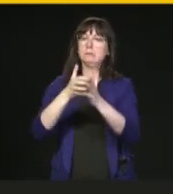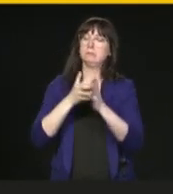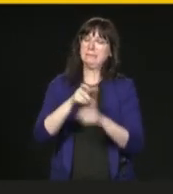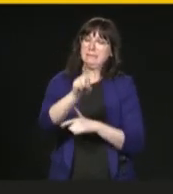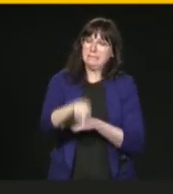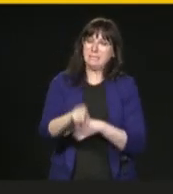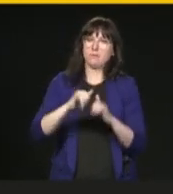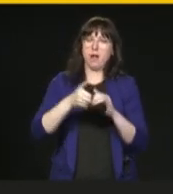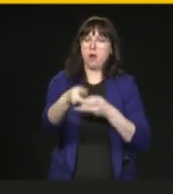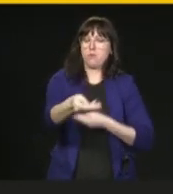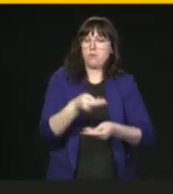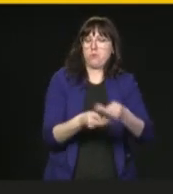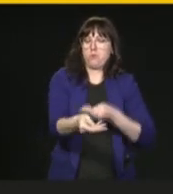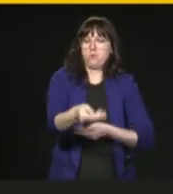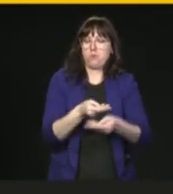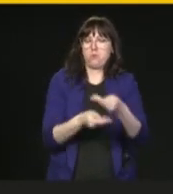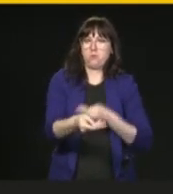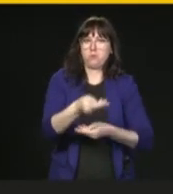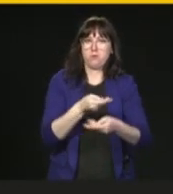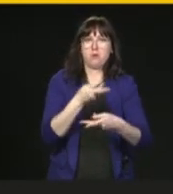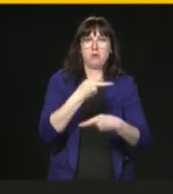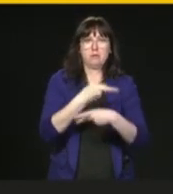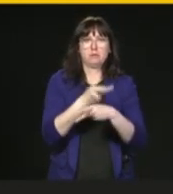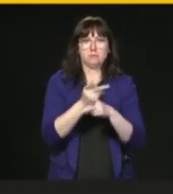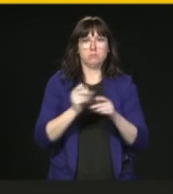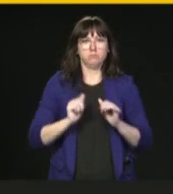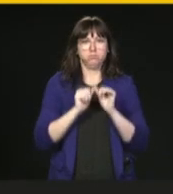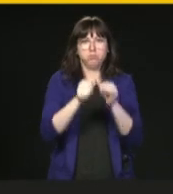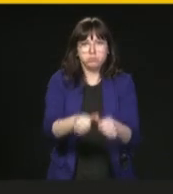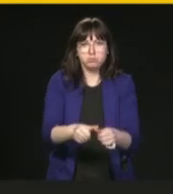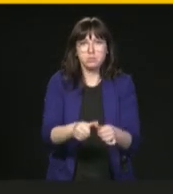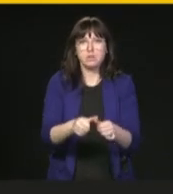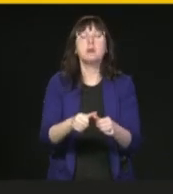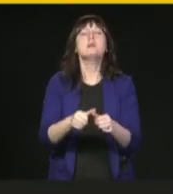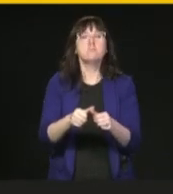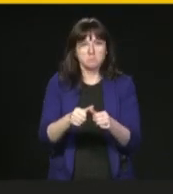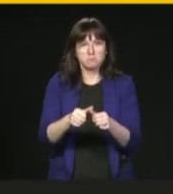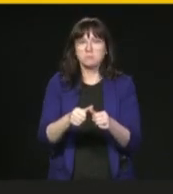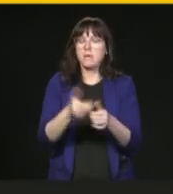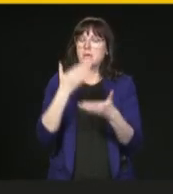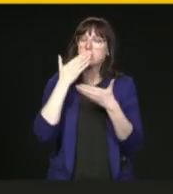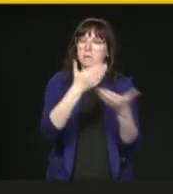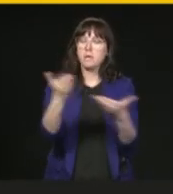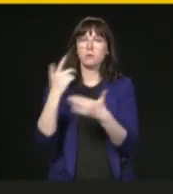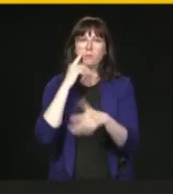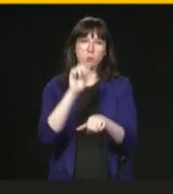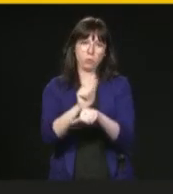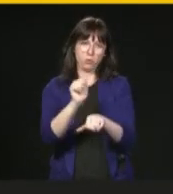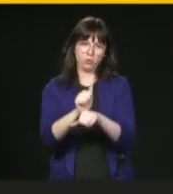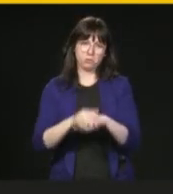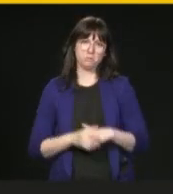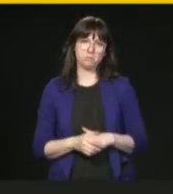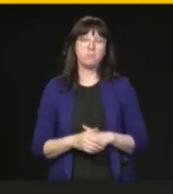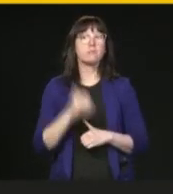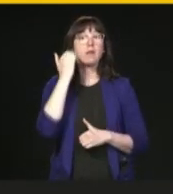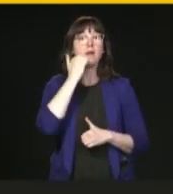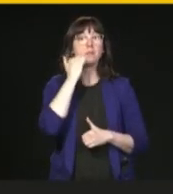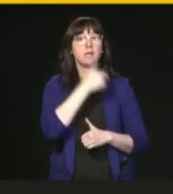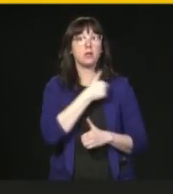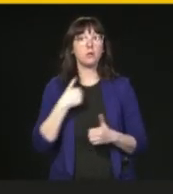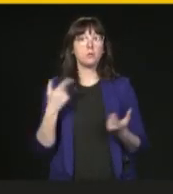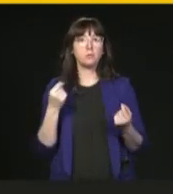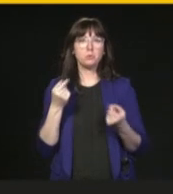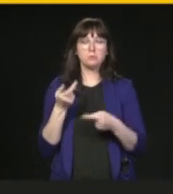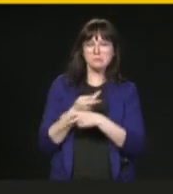need, and I want to thank all the workers who are keeping our country moving. Every day, our government looks at what we need to